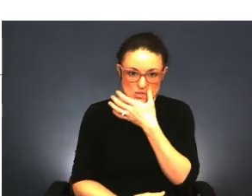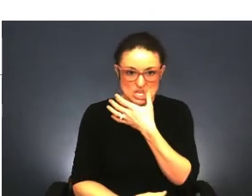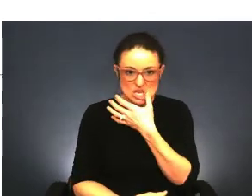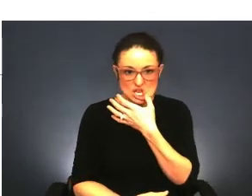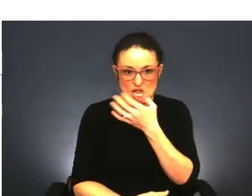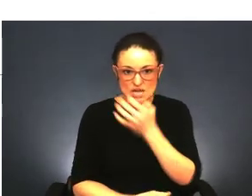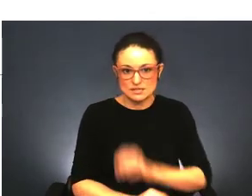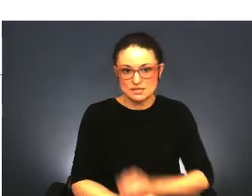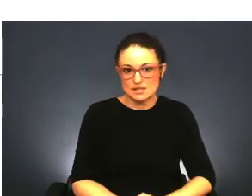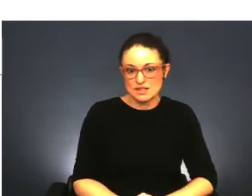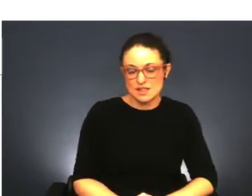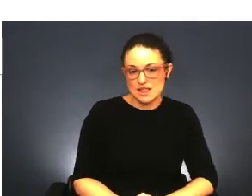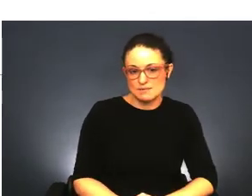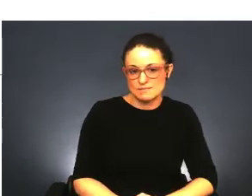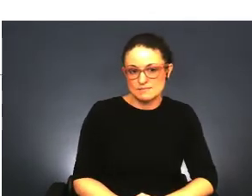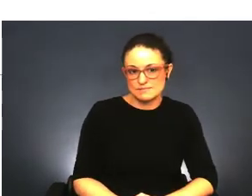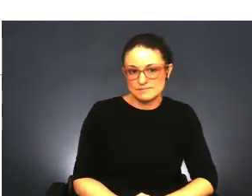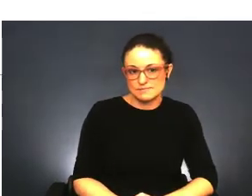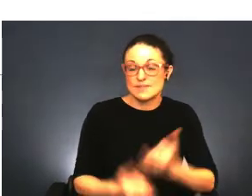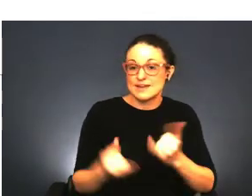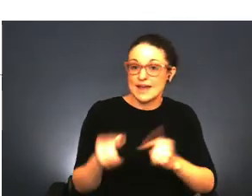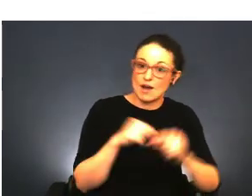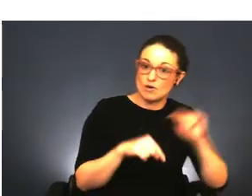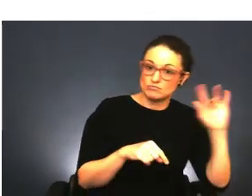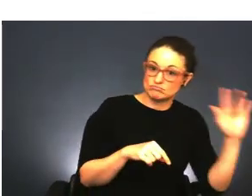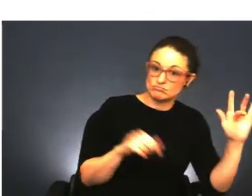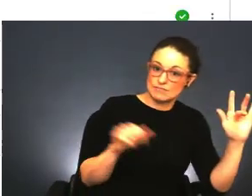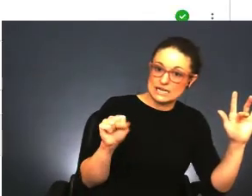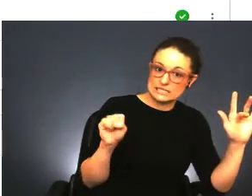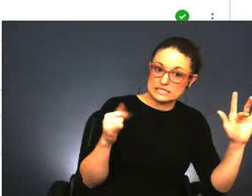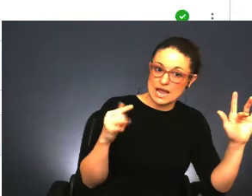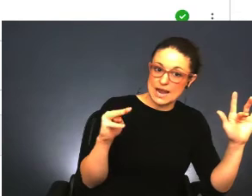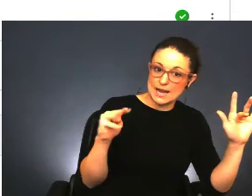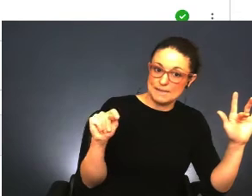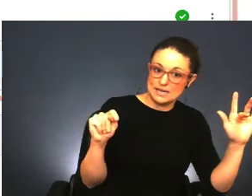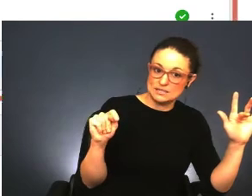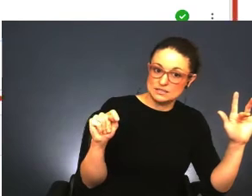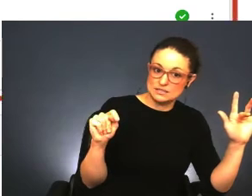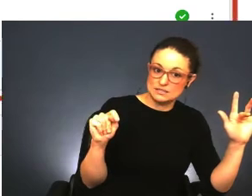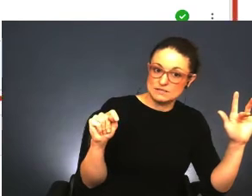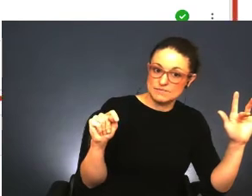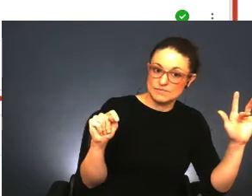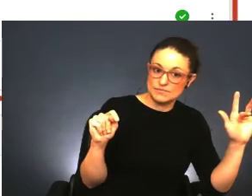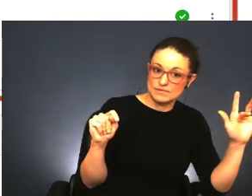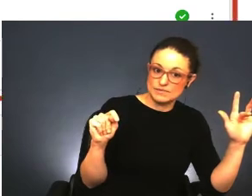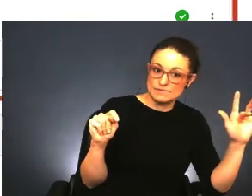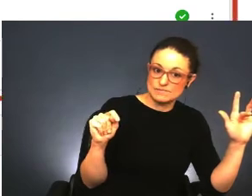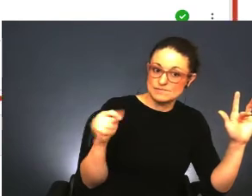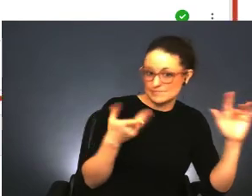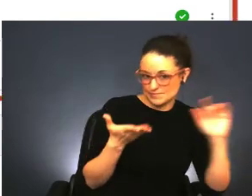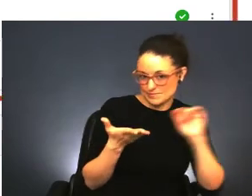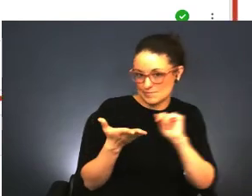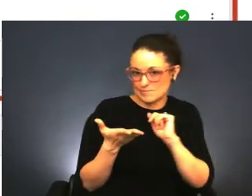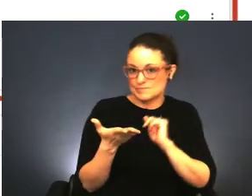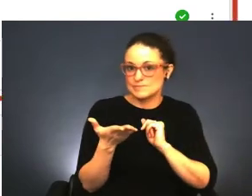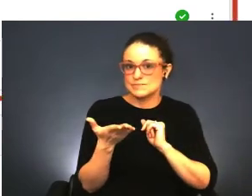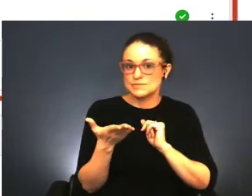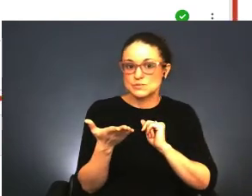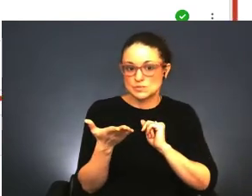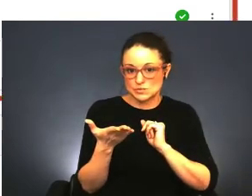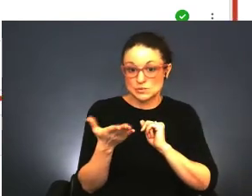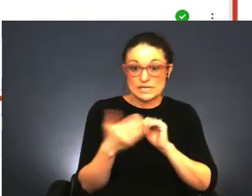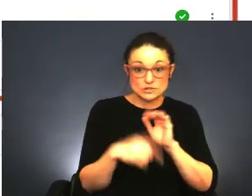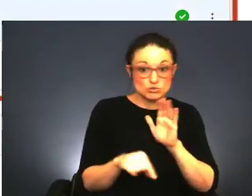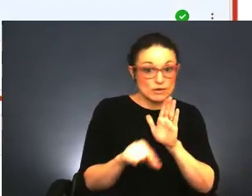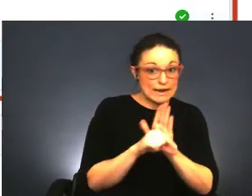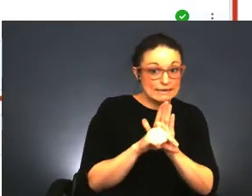Now, if we go back to assignments, the assignments index page, you'll see that I have not only made it graded,